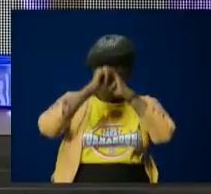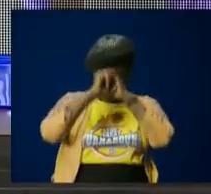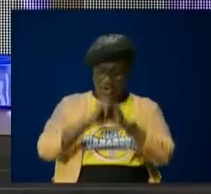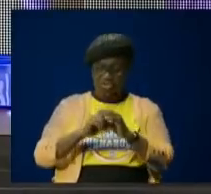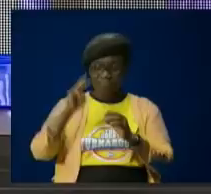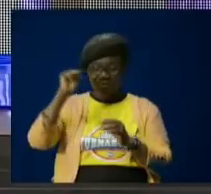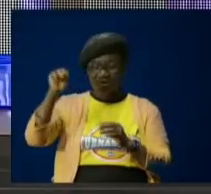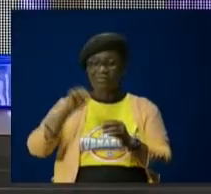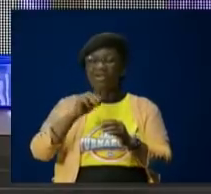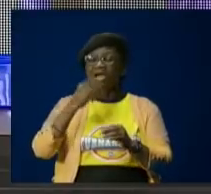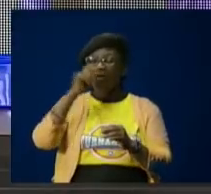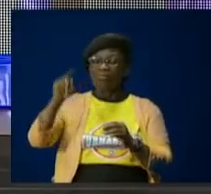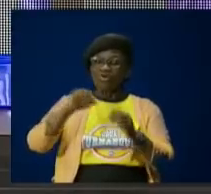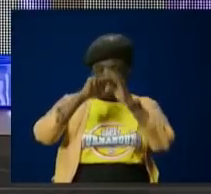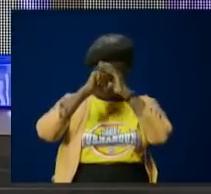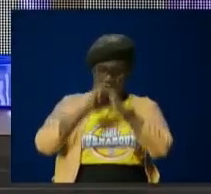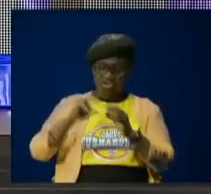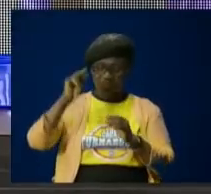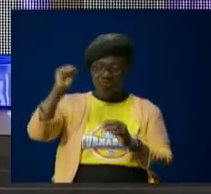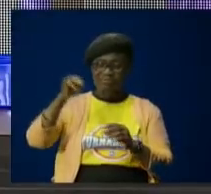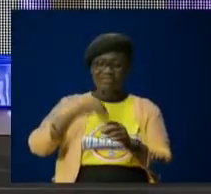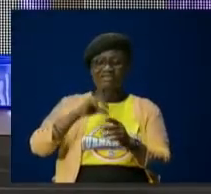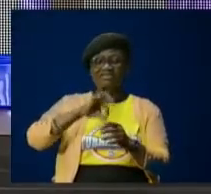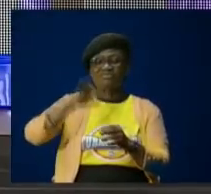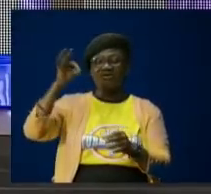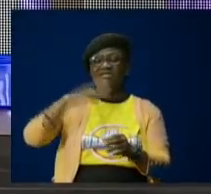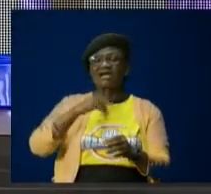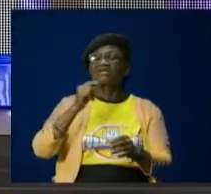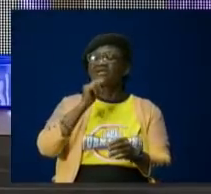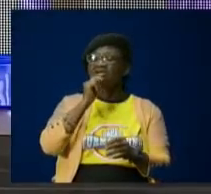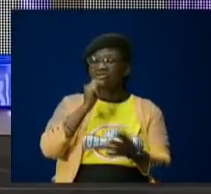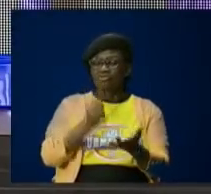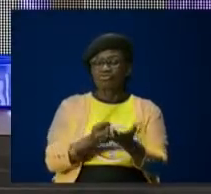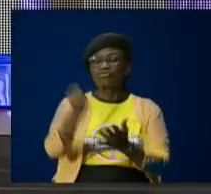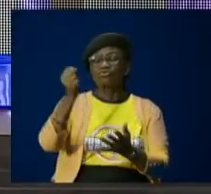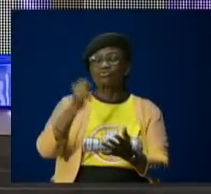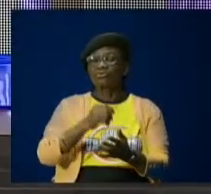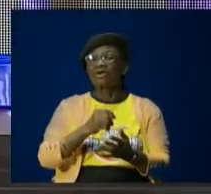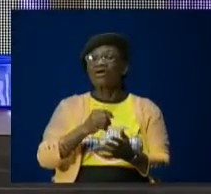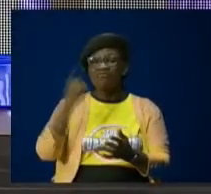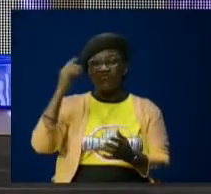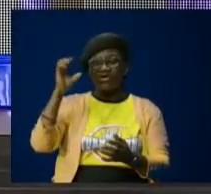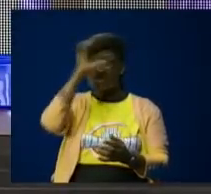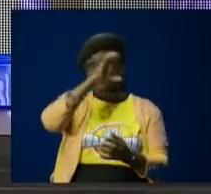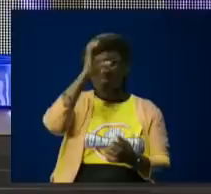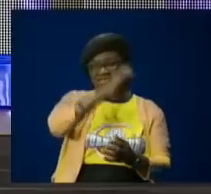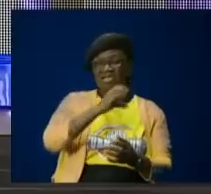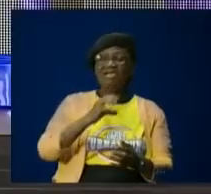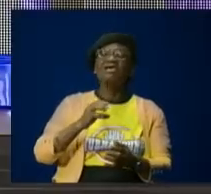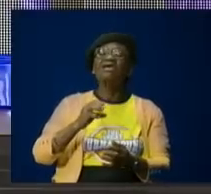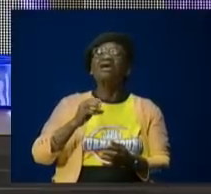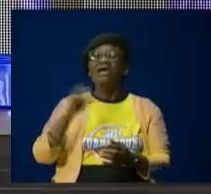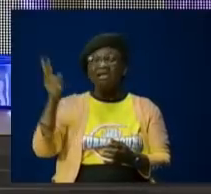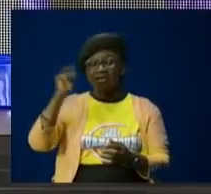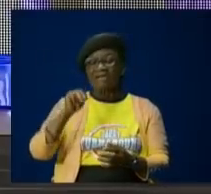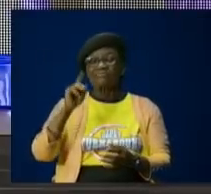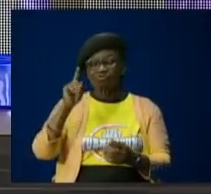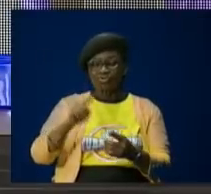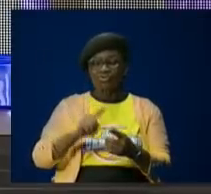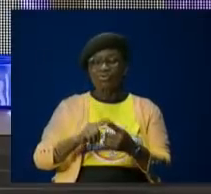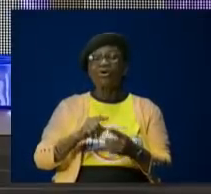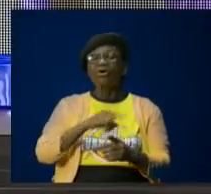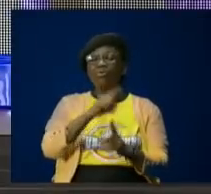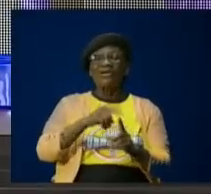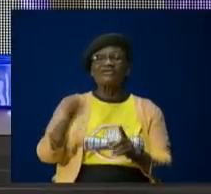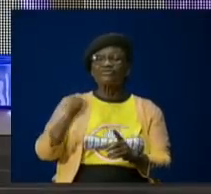in truth, for he seeketh such to worship him. When you worship God sufficiently, he